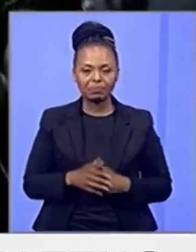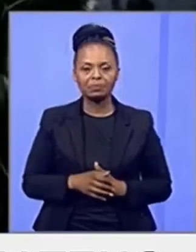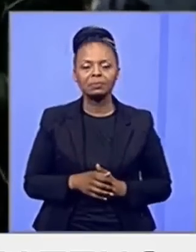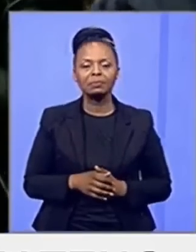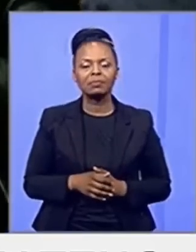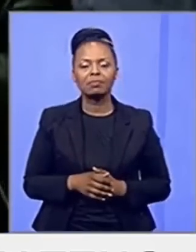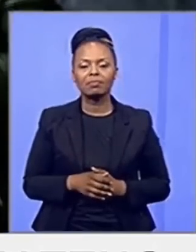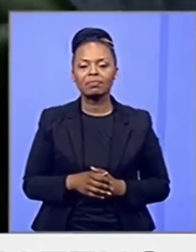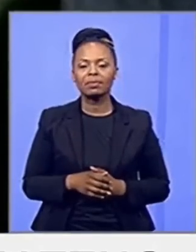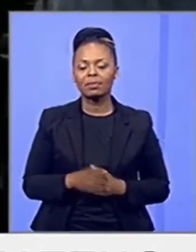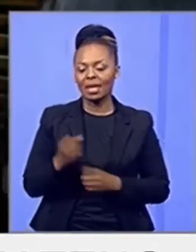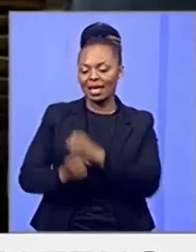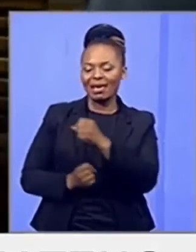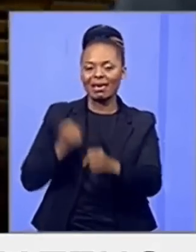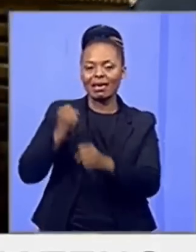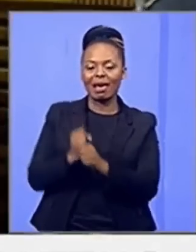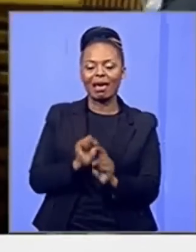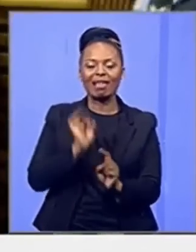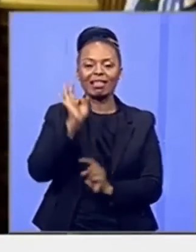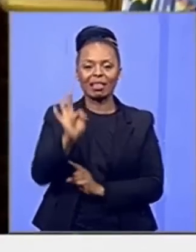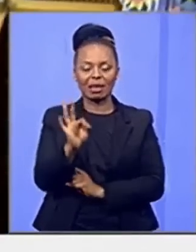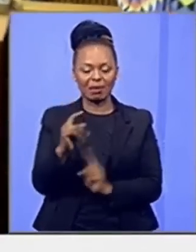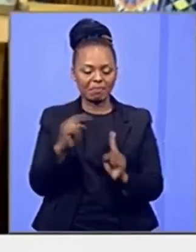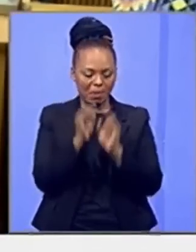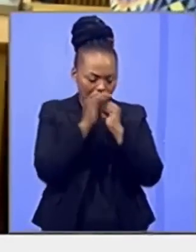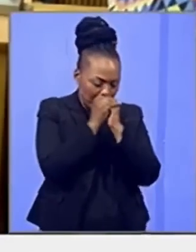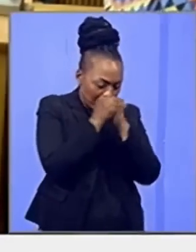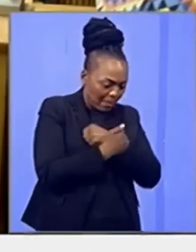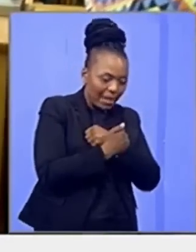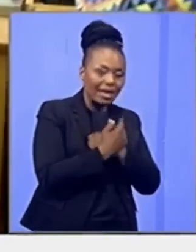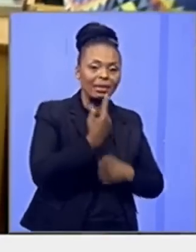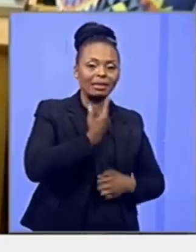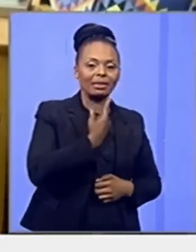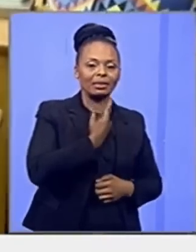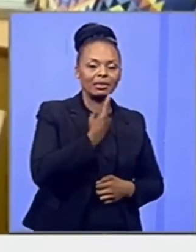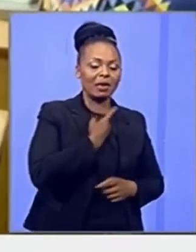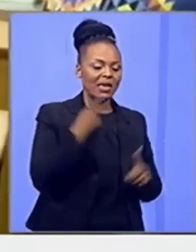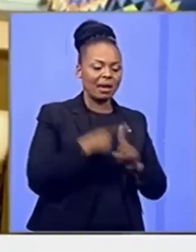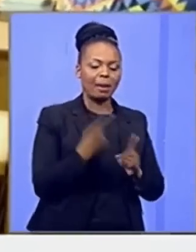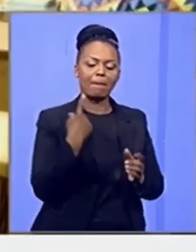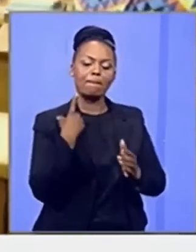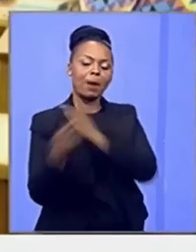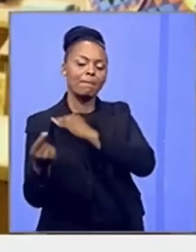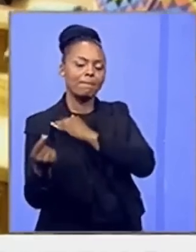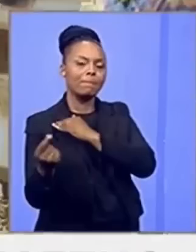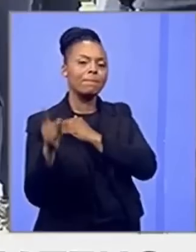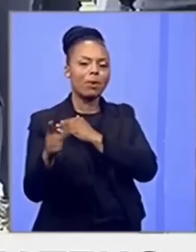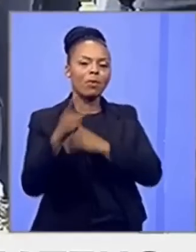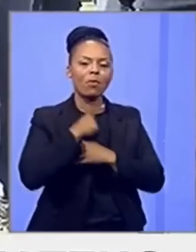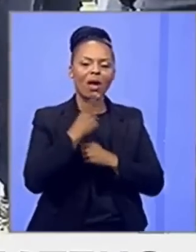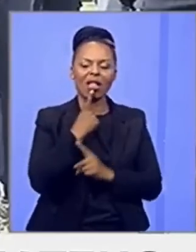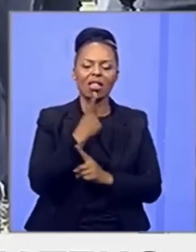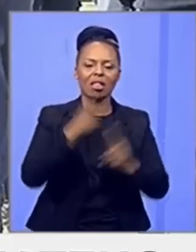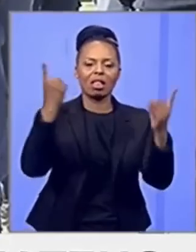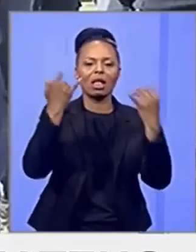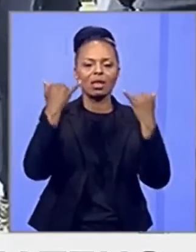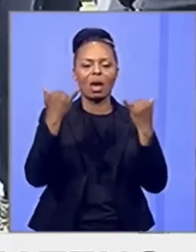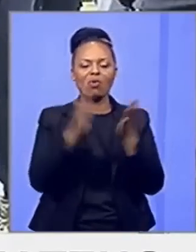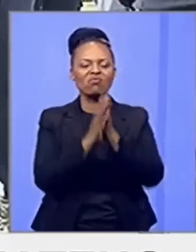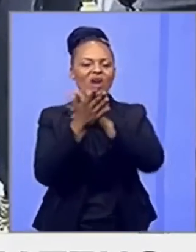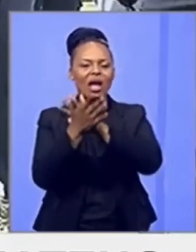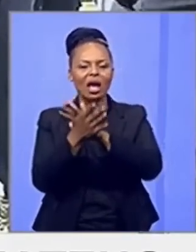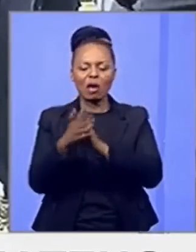Ke dilemo tse 3 Mashale a ntse a ipatile. O ile a baleha ka mora hore a phatlalletse bobodu ba sepolesa sa